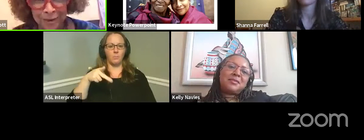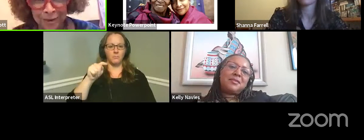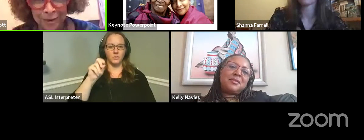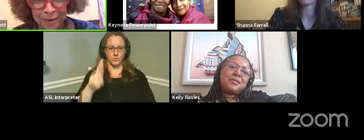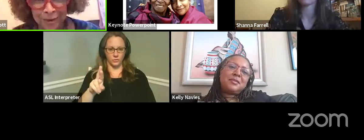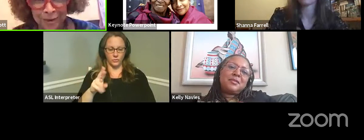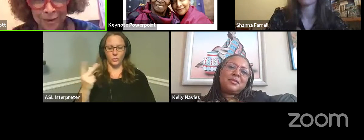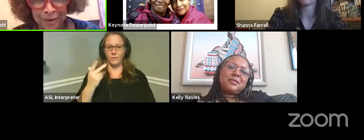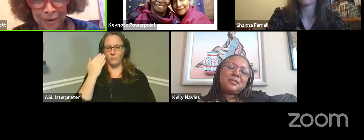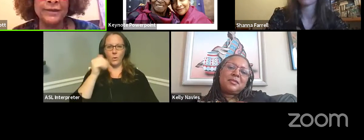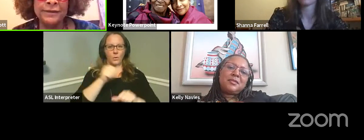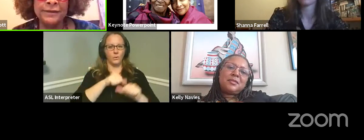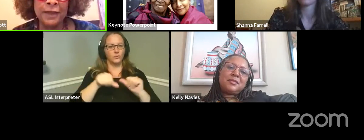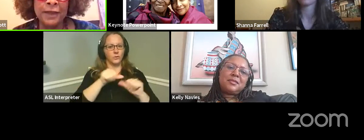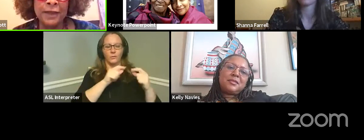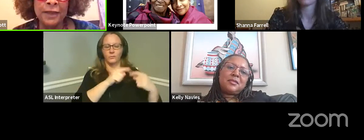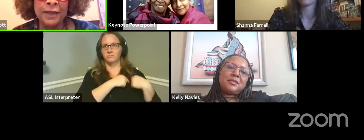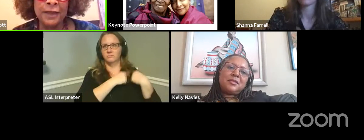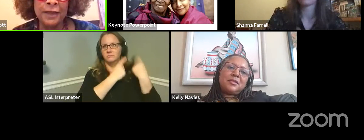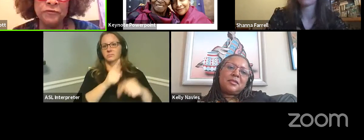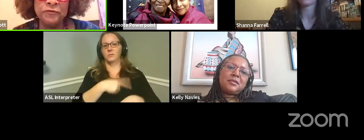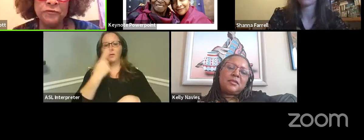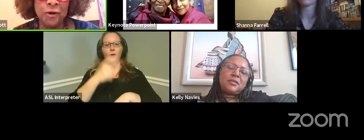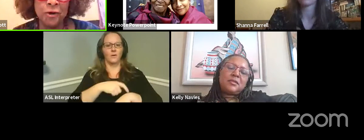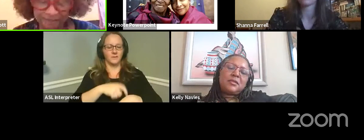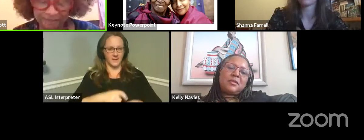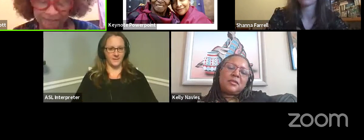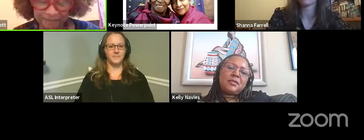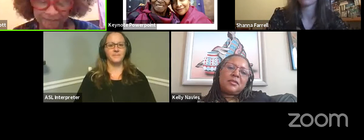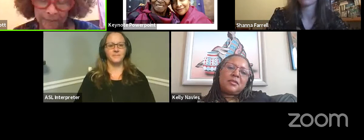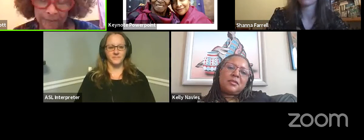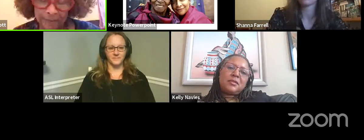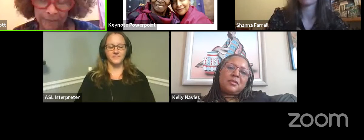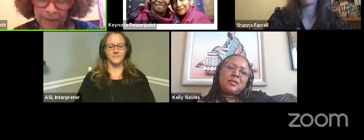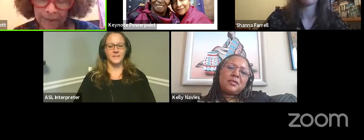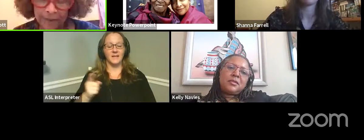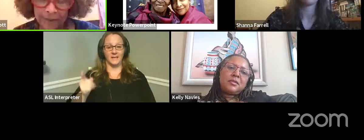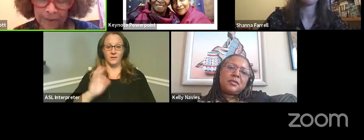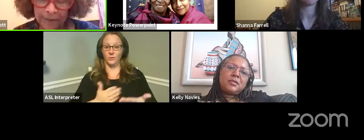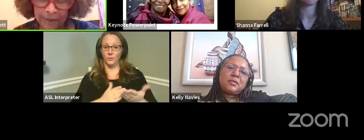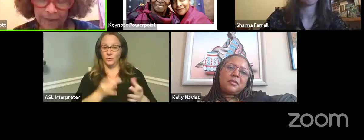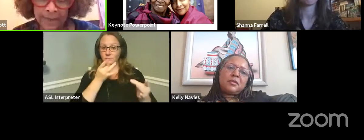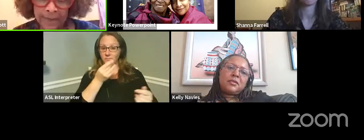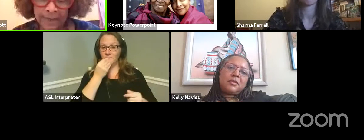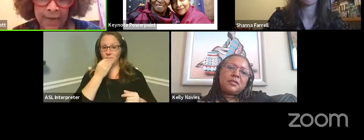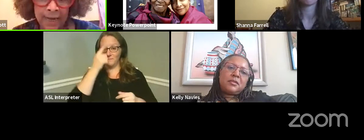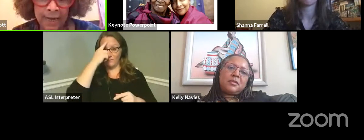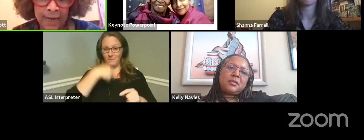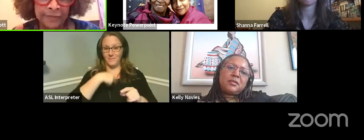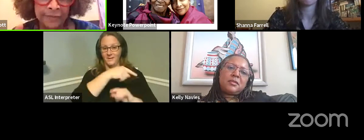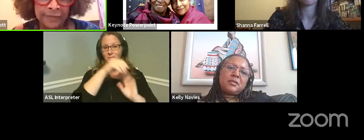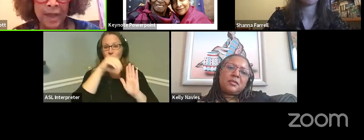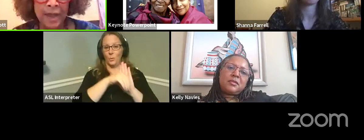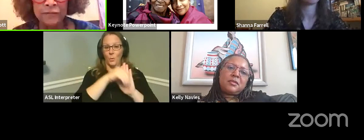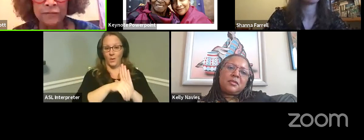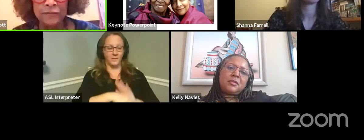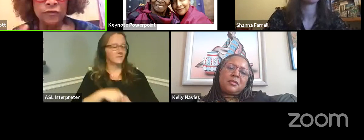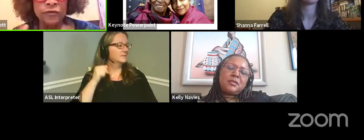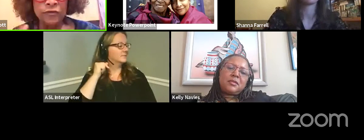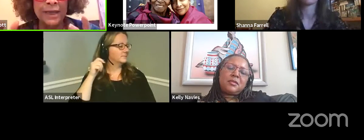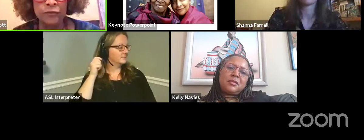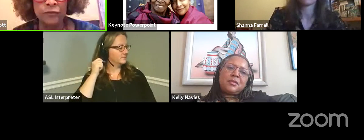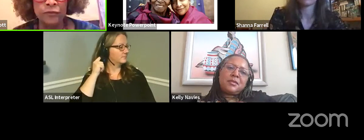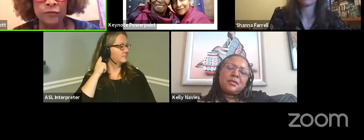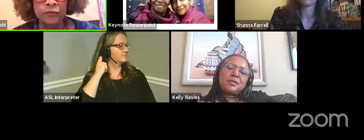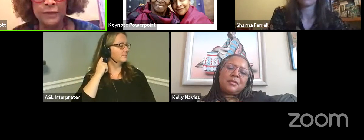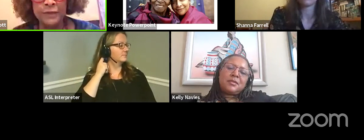We've known each other for a long time, and he's made a lot of food for me in New Orleans. I think craft's future is like